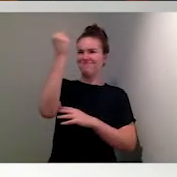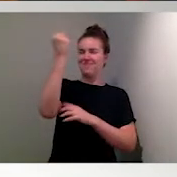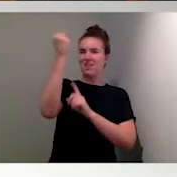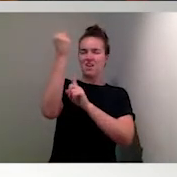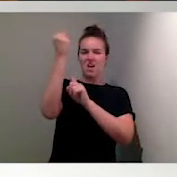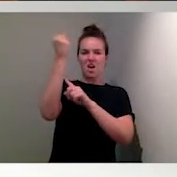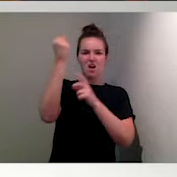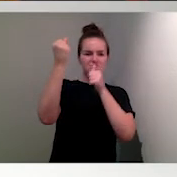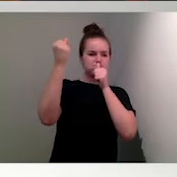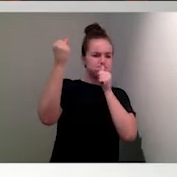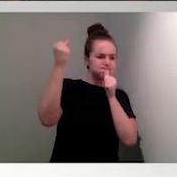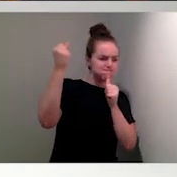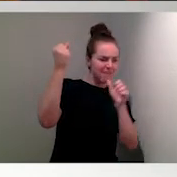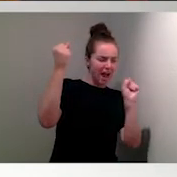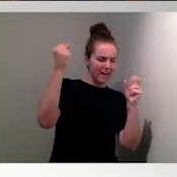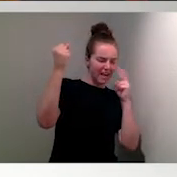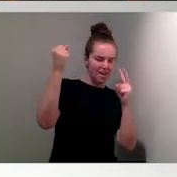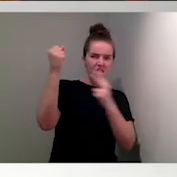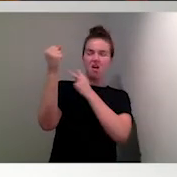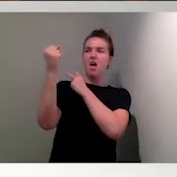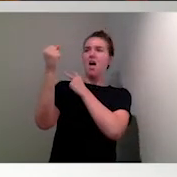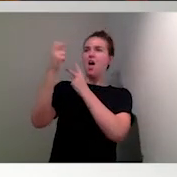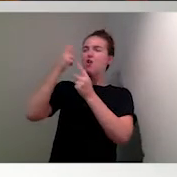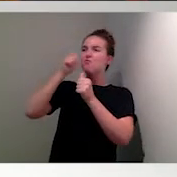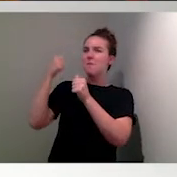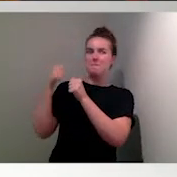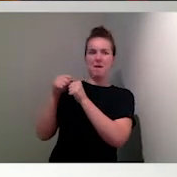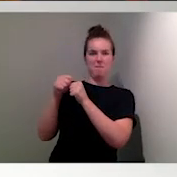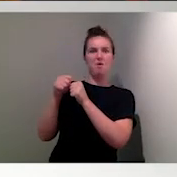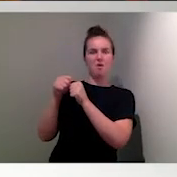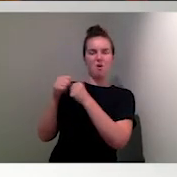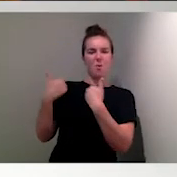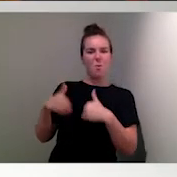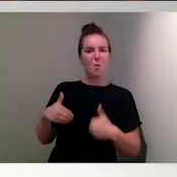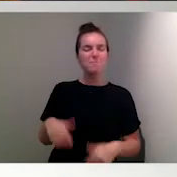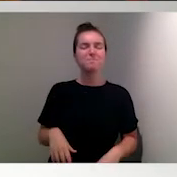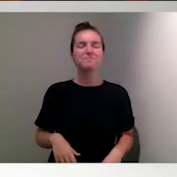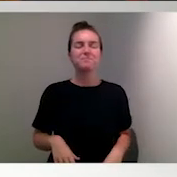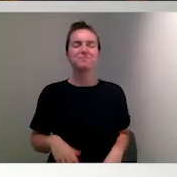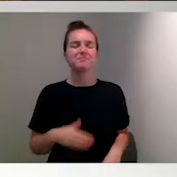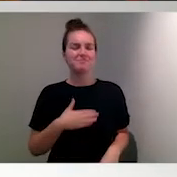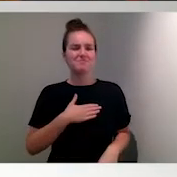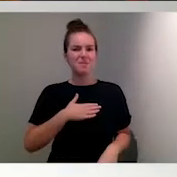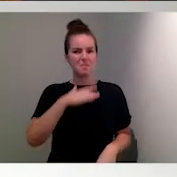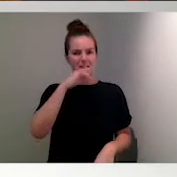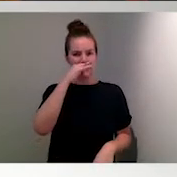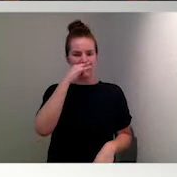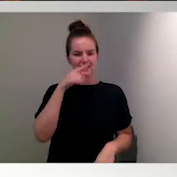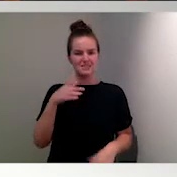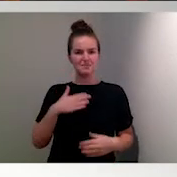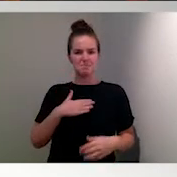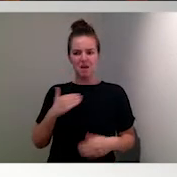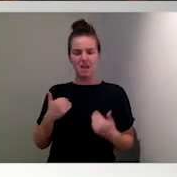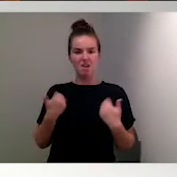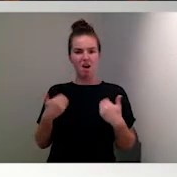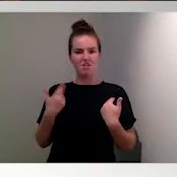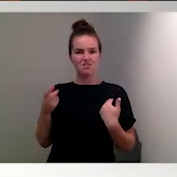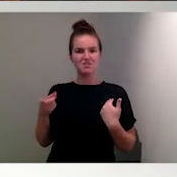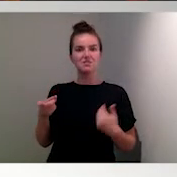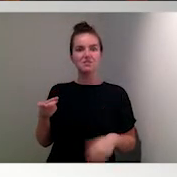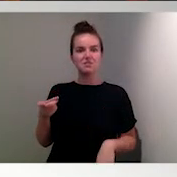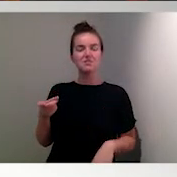with my kids, with my little one, who we have so many struggles with, he looks forward